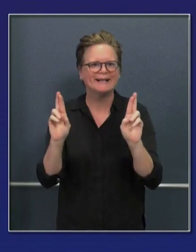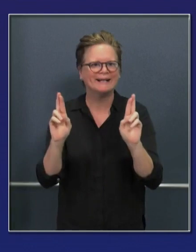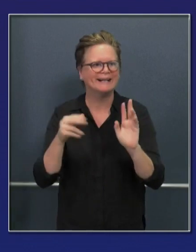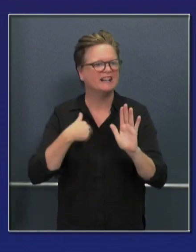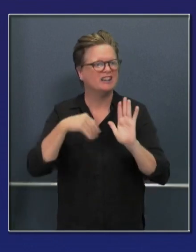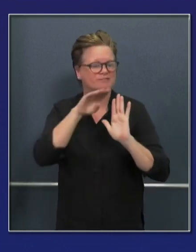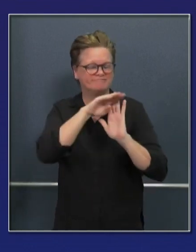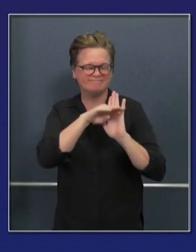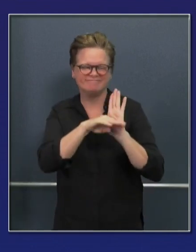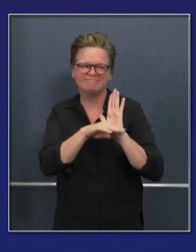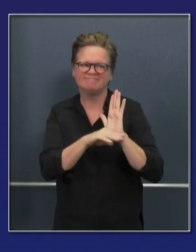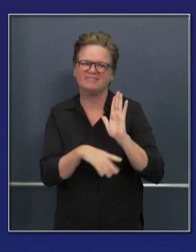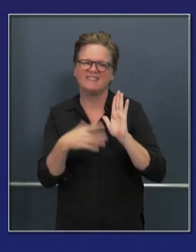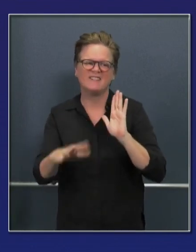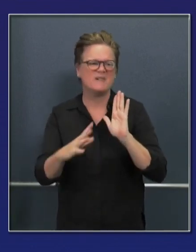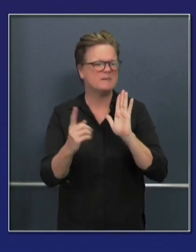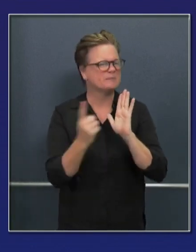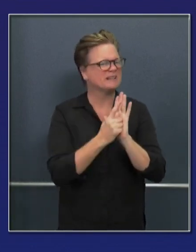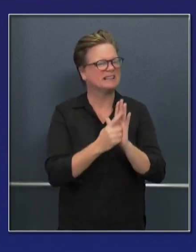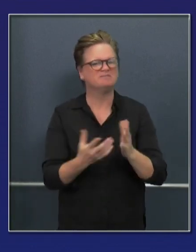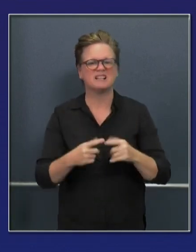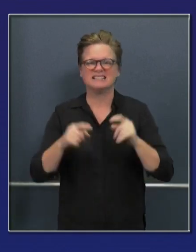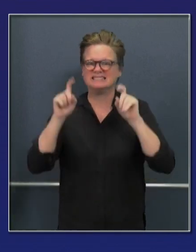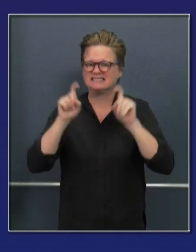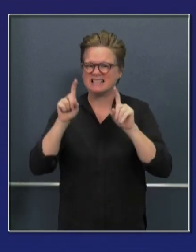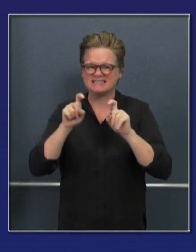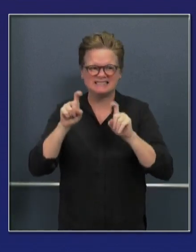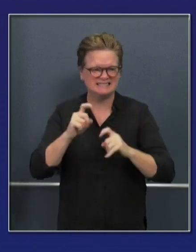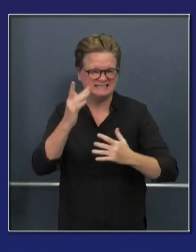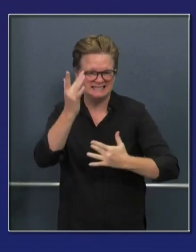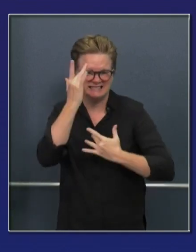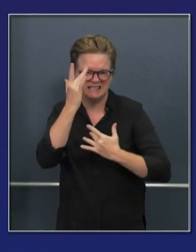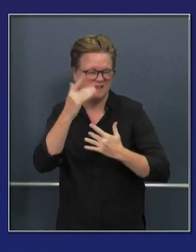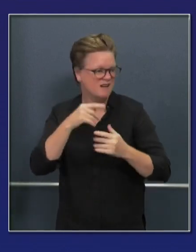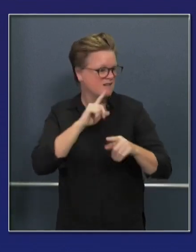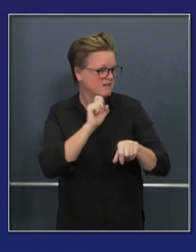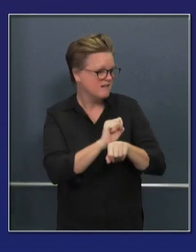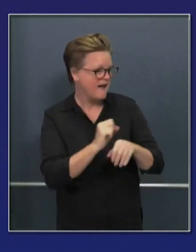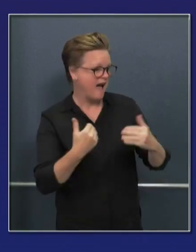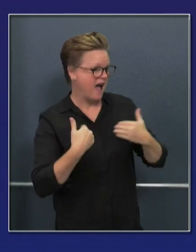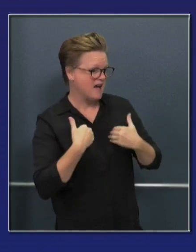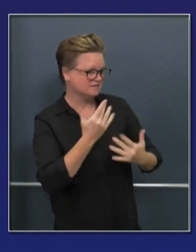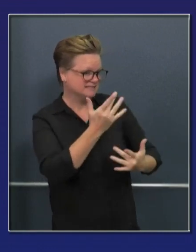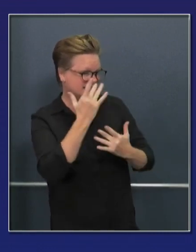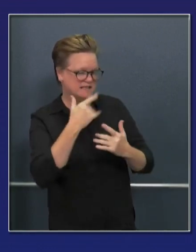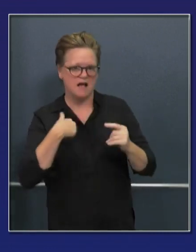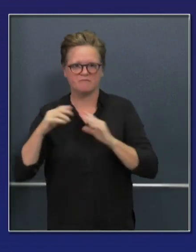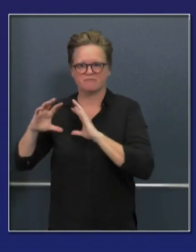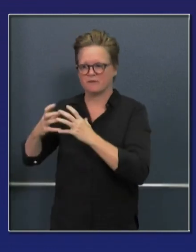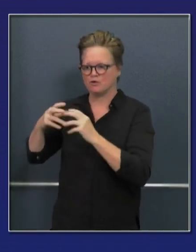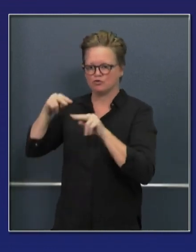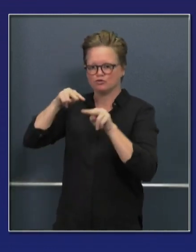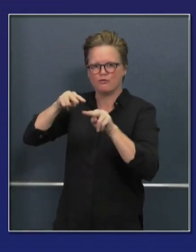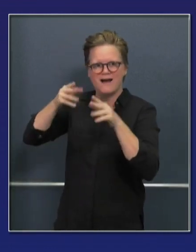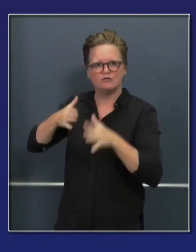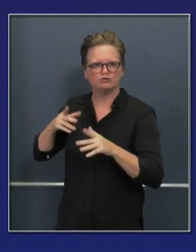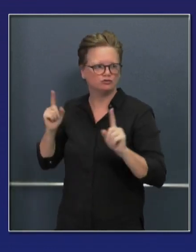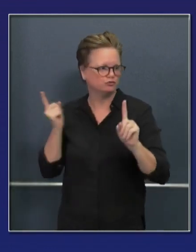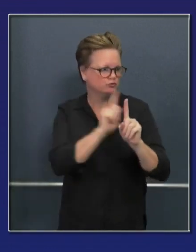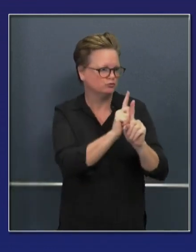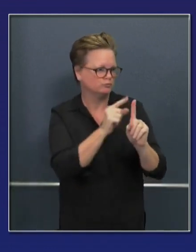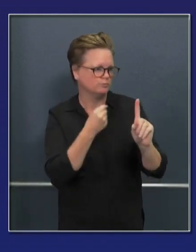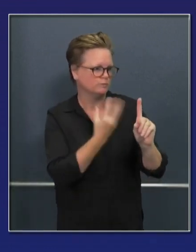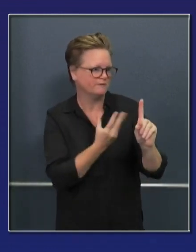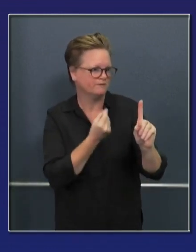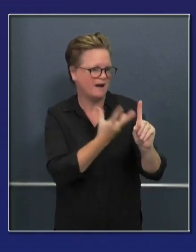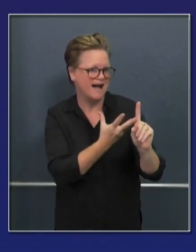counties all up and down the state using existing tracers, doing tracing on any given day. We've now increased our tracing capacity